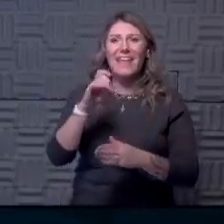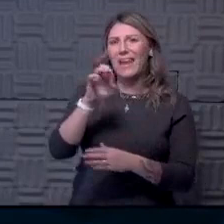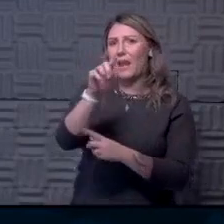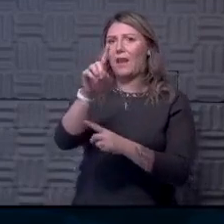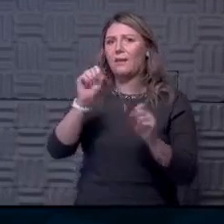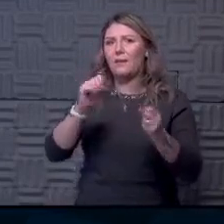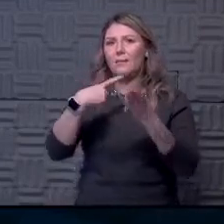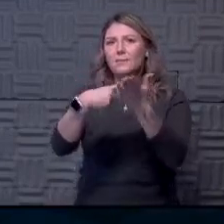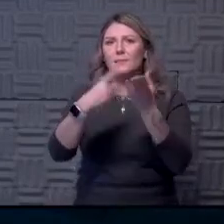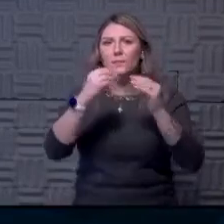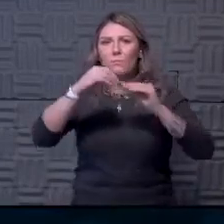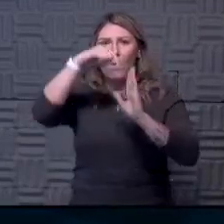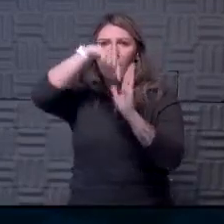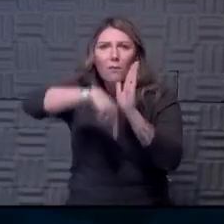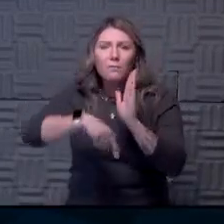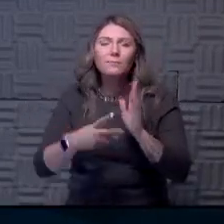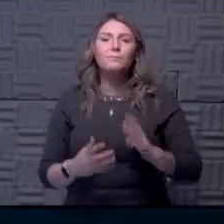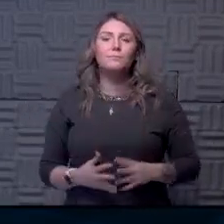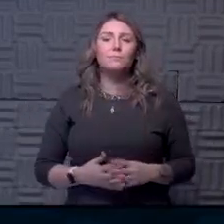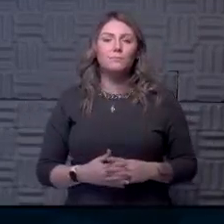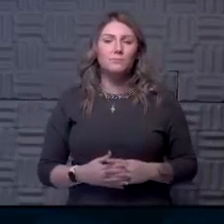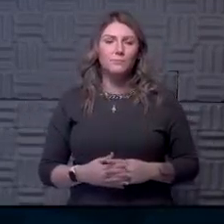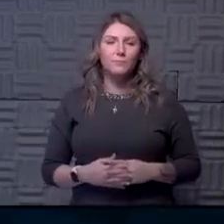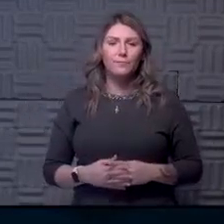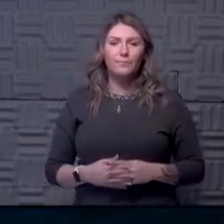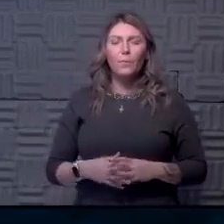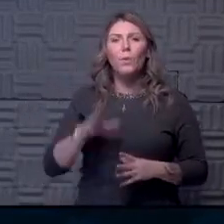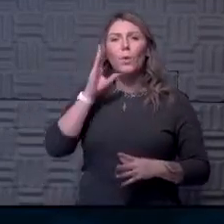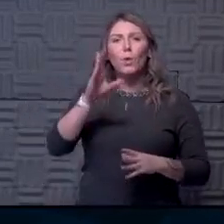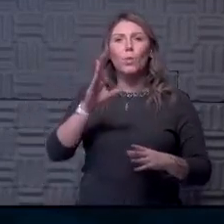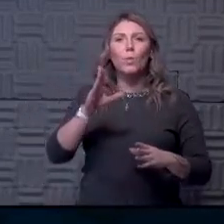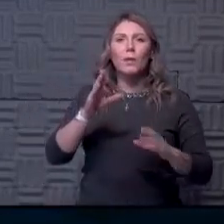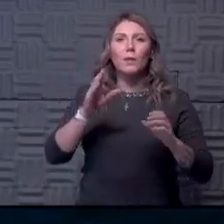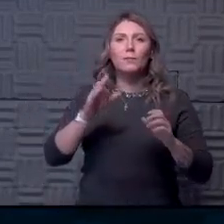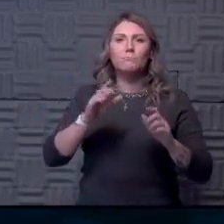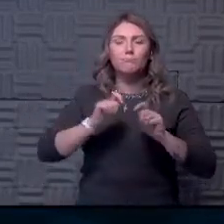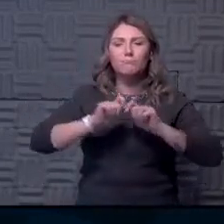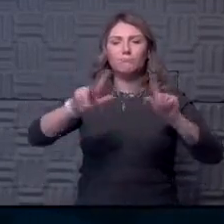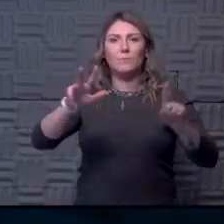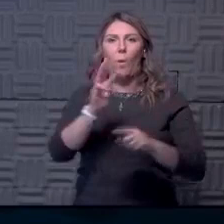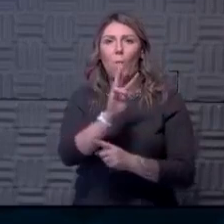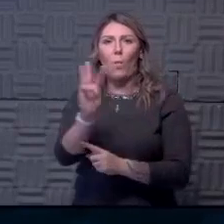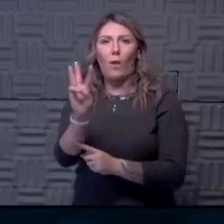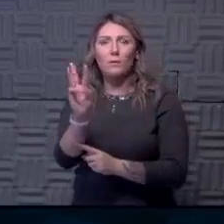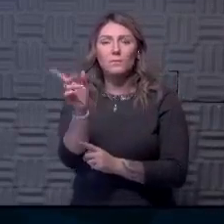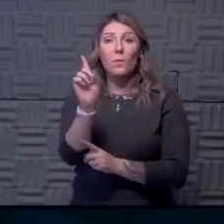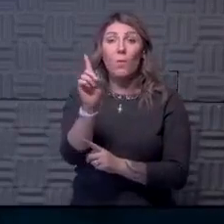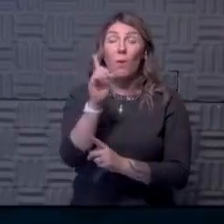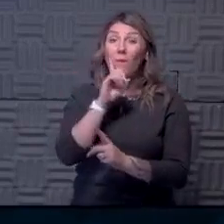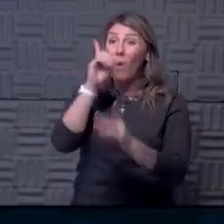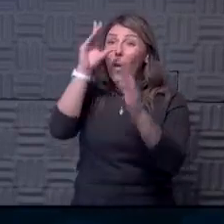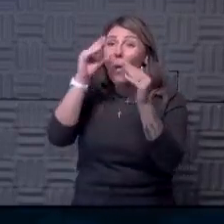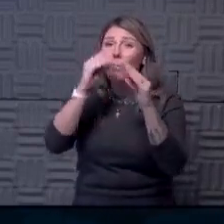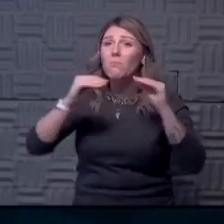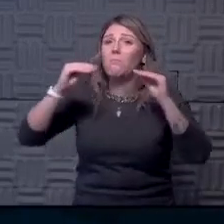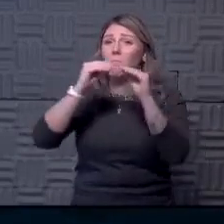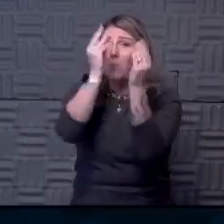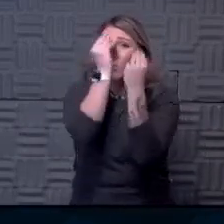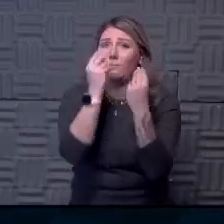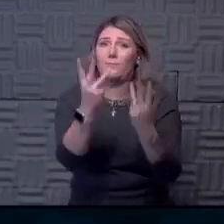about that. We'll soon launch a website where we're hope to have a lot more